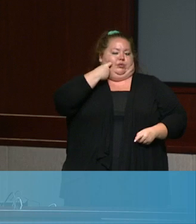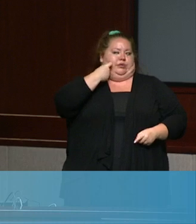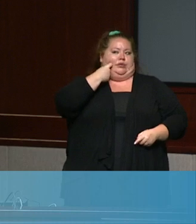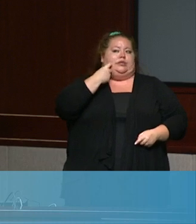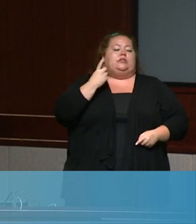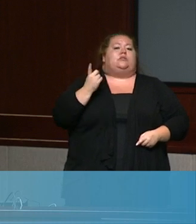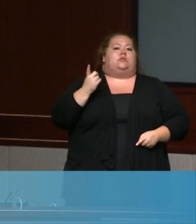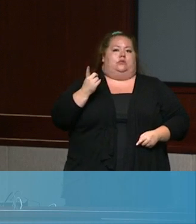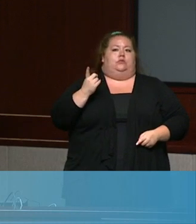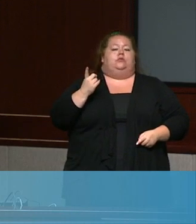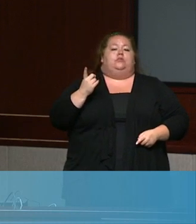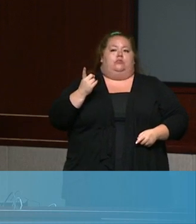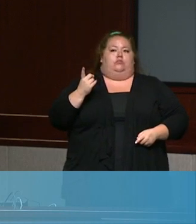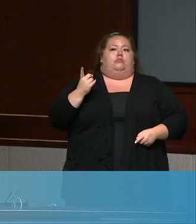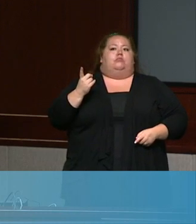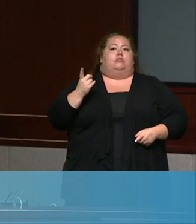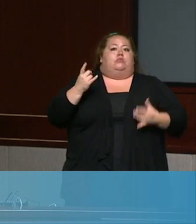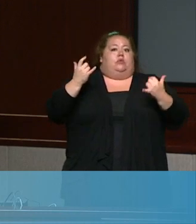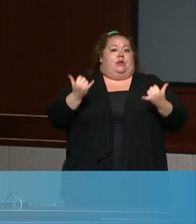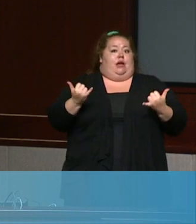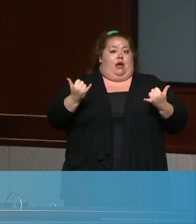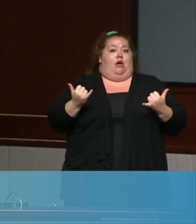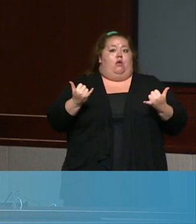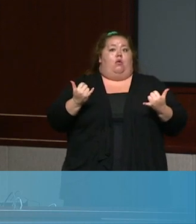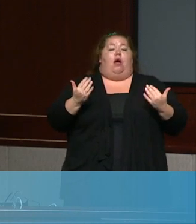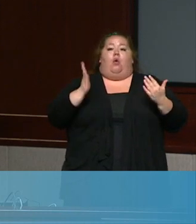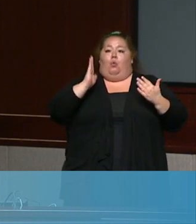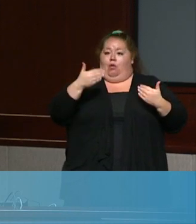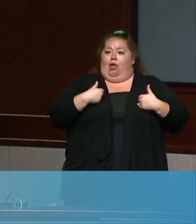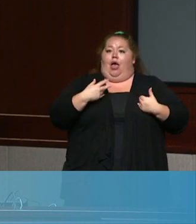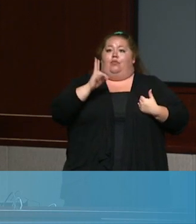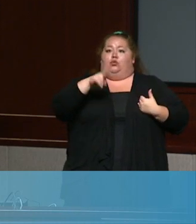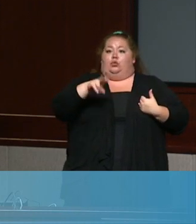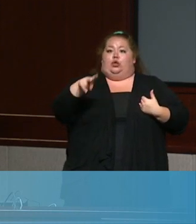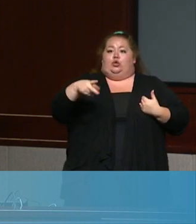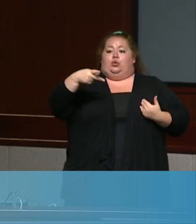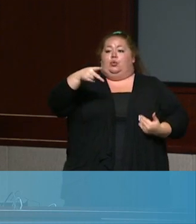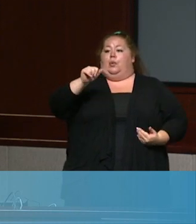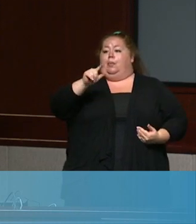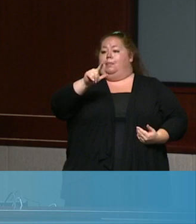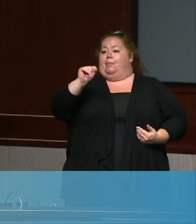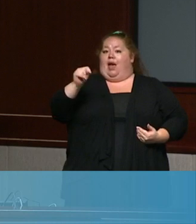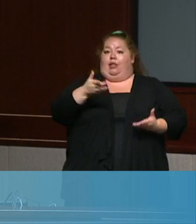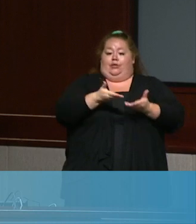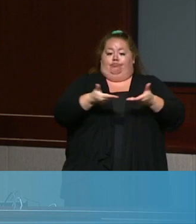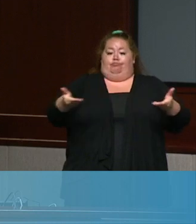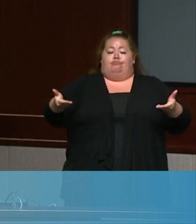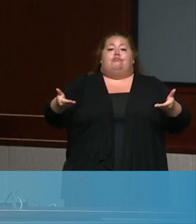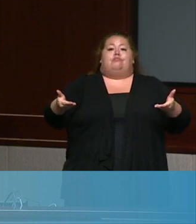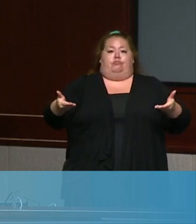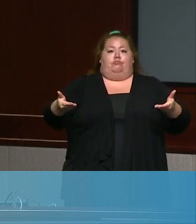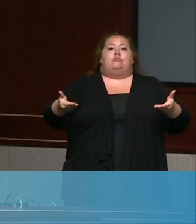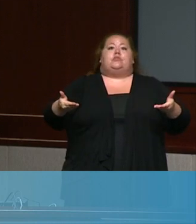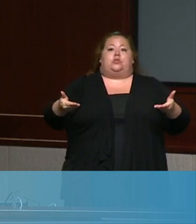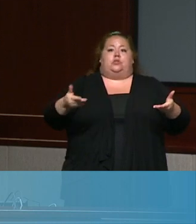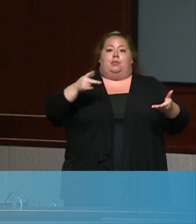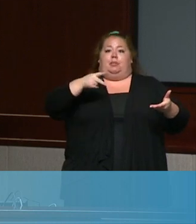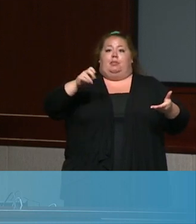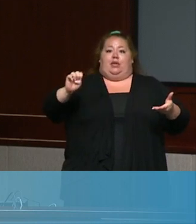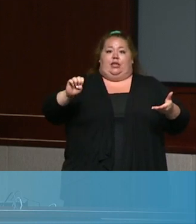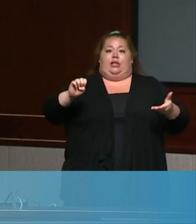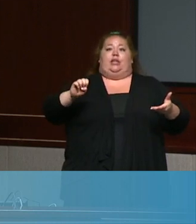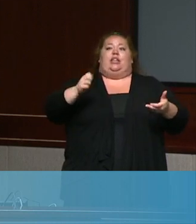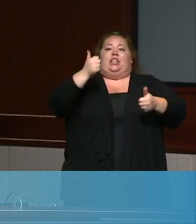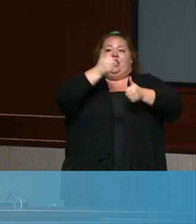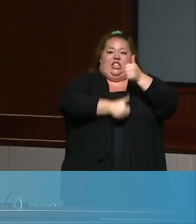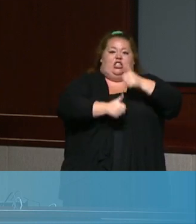going to distribute 22 pallets of PPE to each of our 10 acute care hospitals. So each